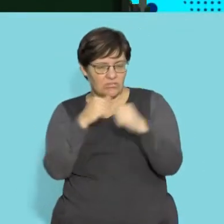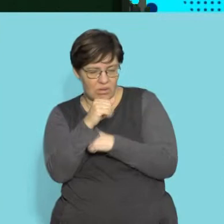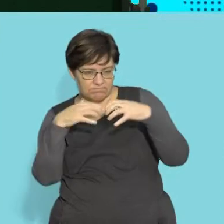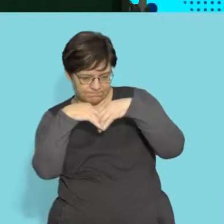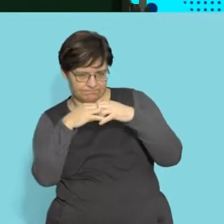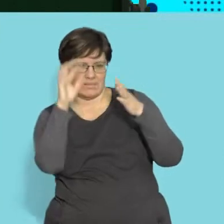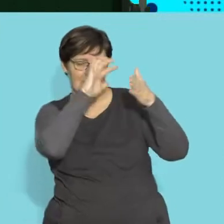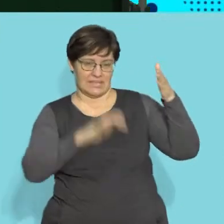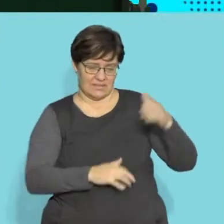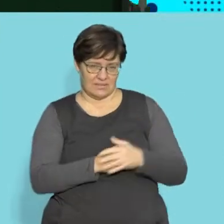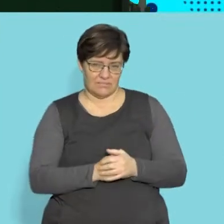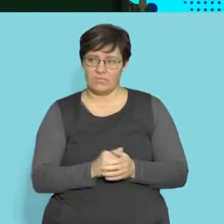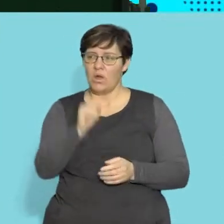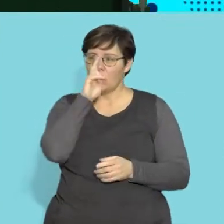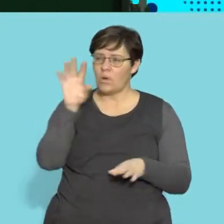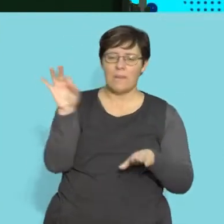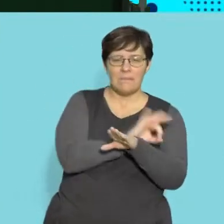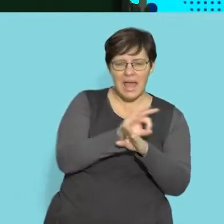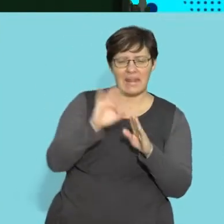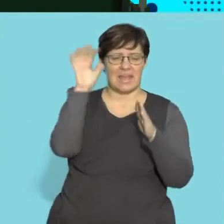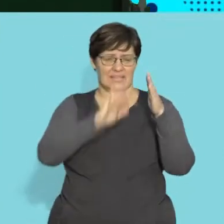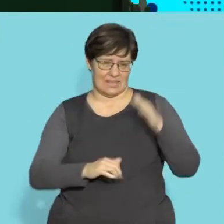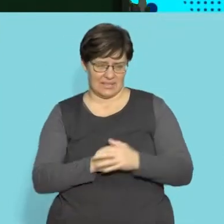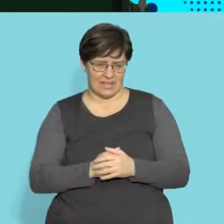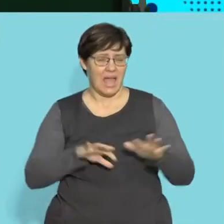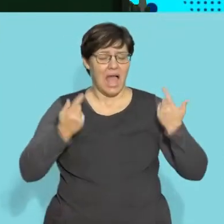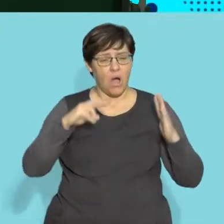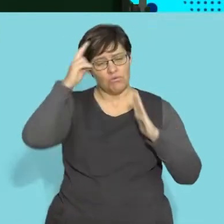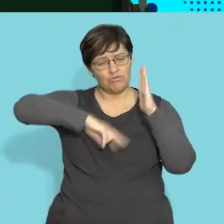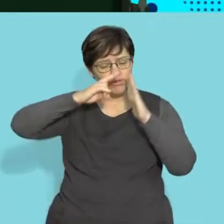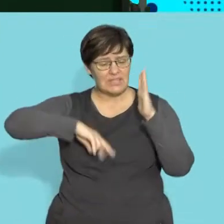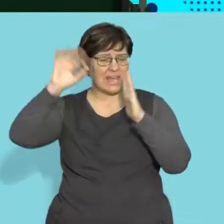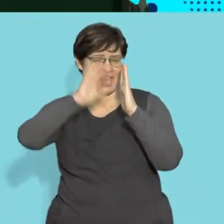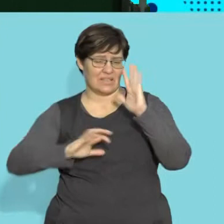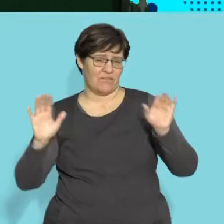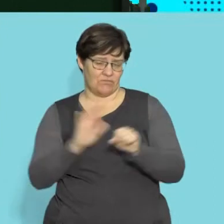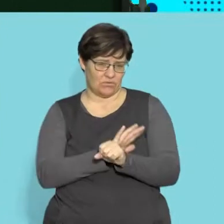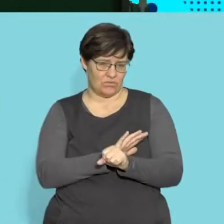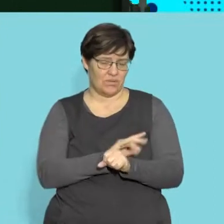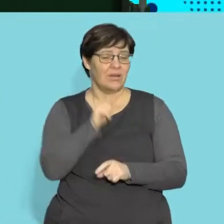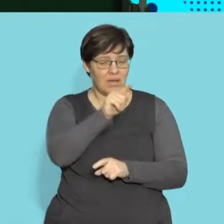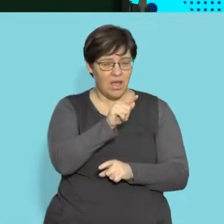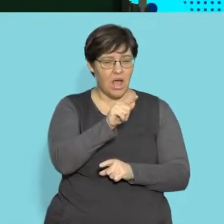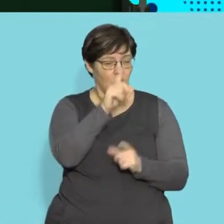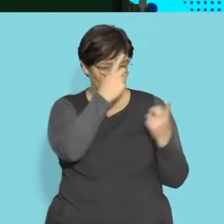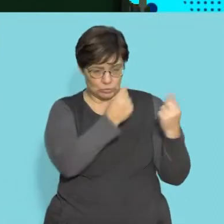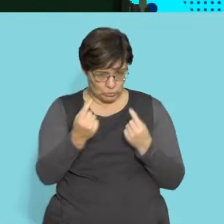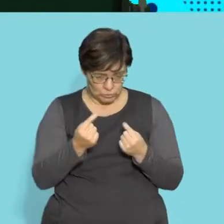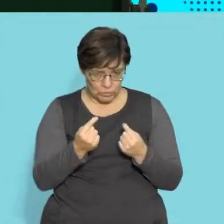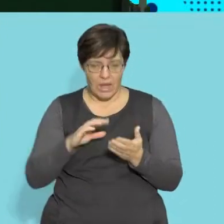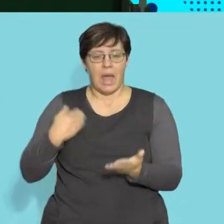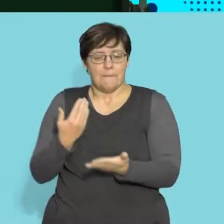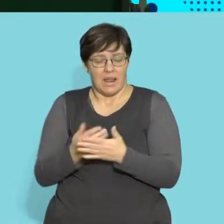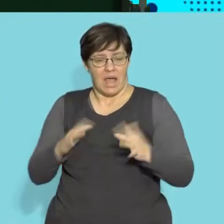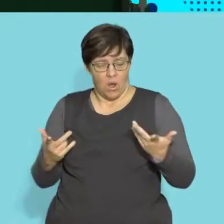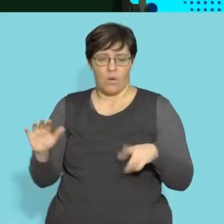concepts and construct an essay. Guys, we've looked at how to plan an essay. We've looked at how to read through an essay. It's important that you take these and